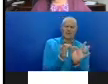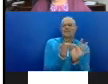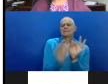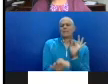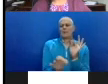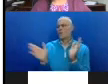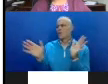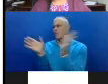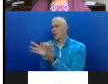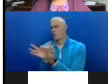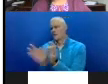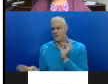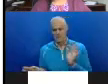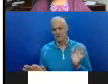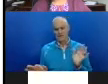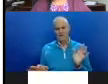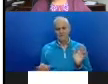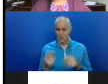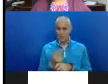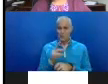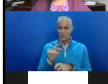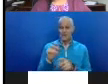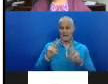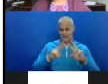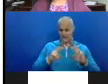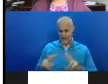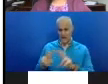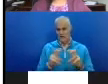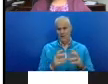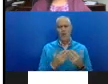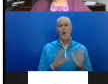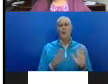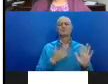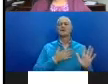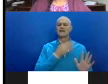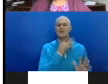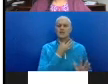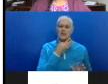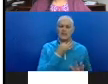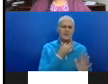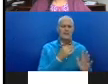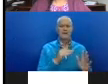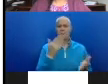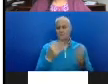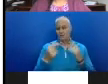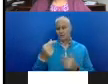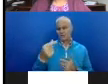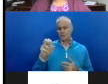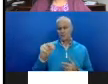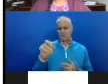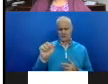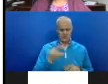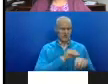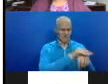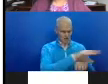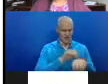life. I want to use that sociological analysis in a way that opens up my curiosity about how gender may be playing out in